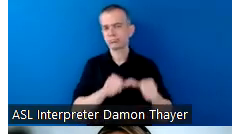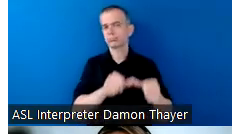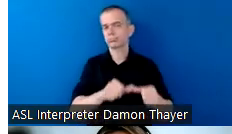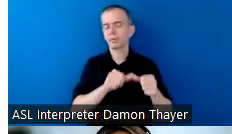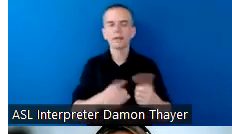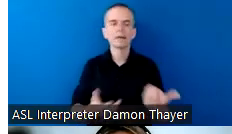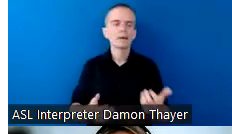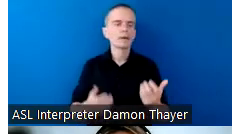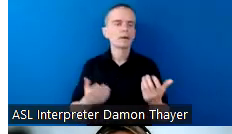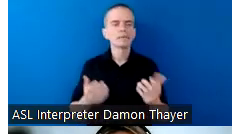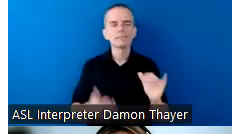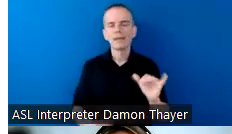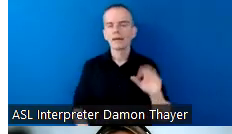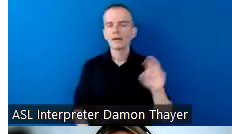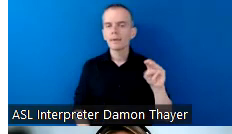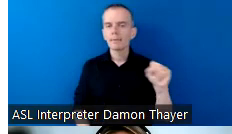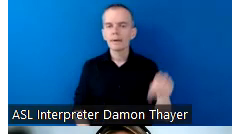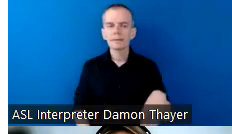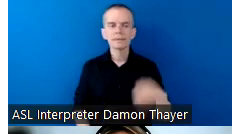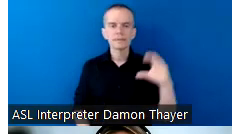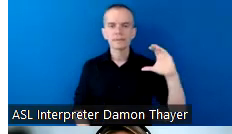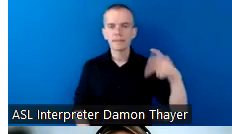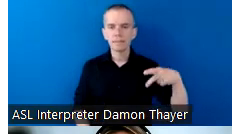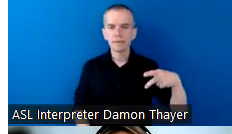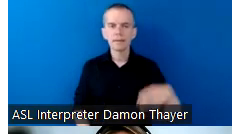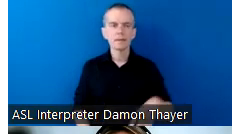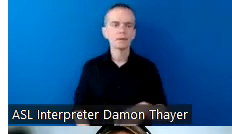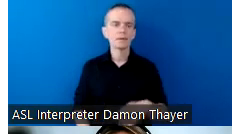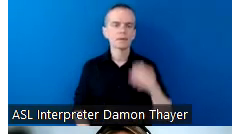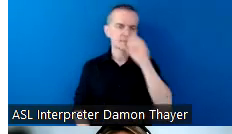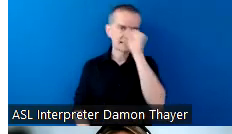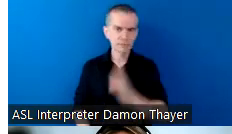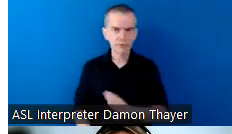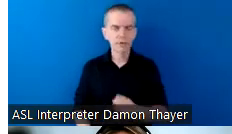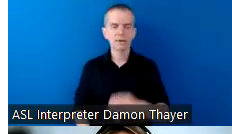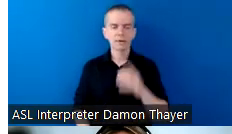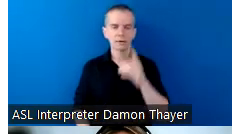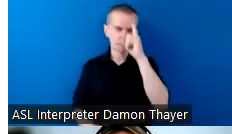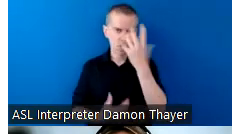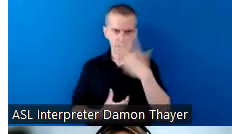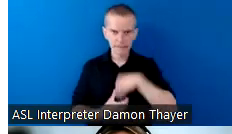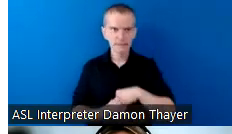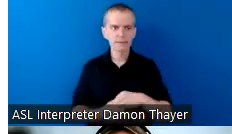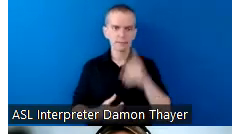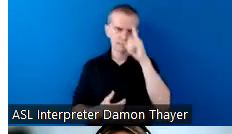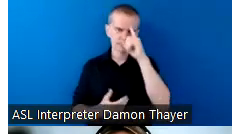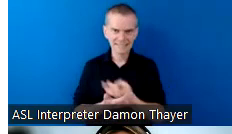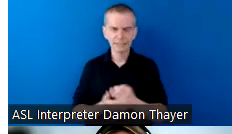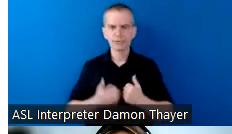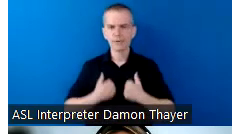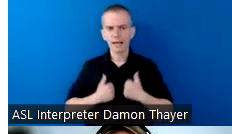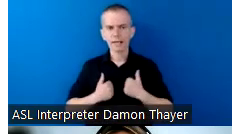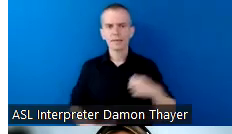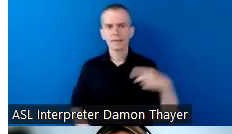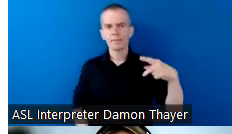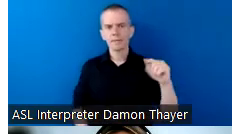be multiple sclerosis, cerebral palsy, schizophrenia, autism, seizure disorder, asthma, post-traumatic